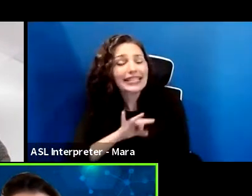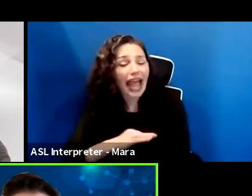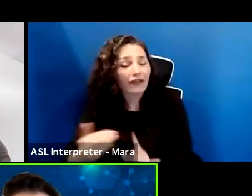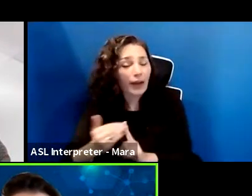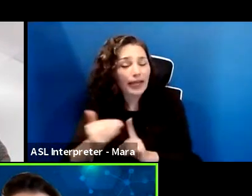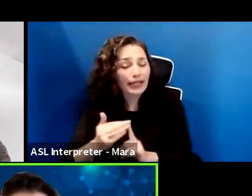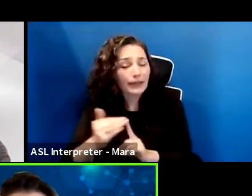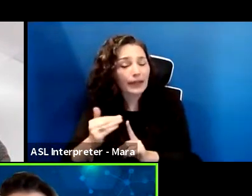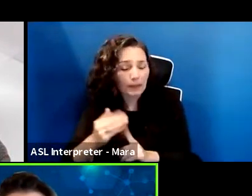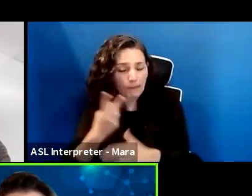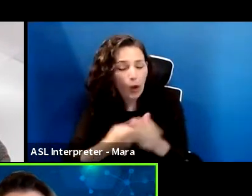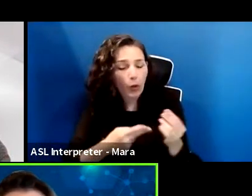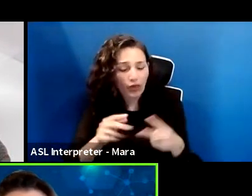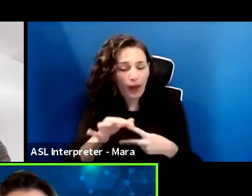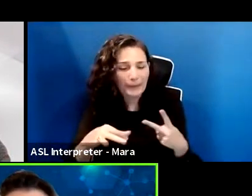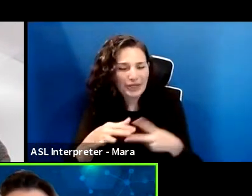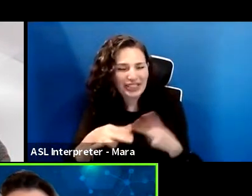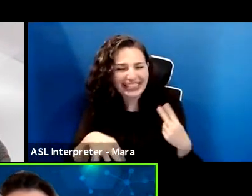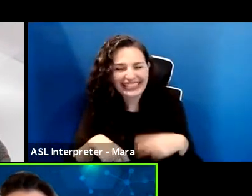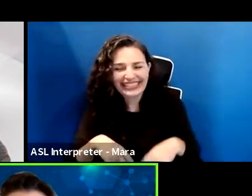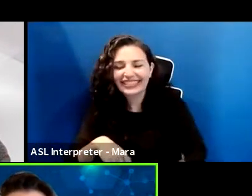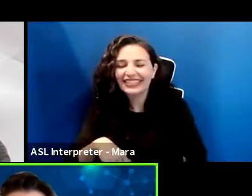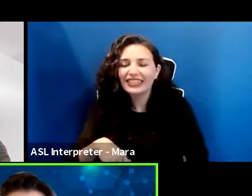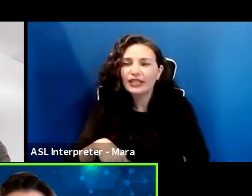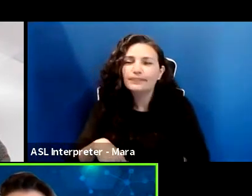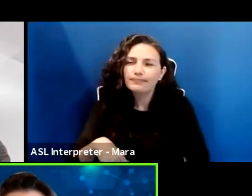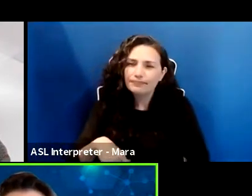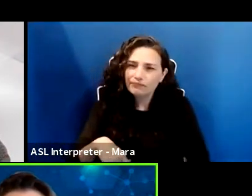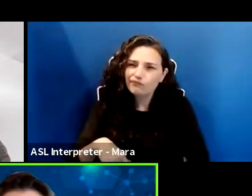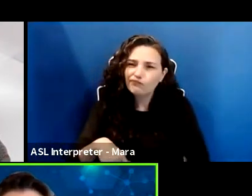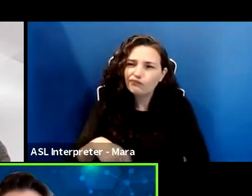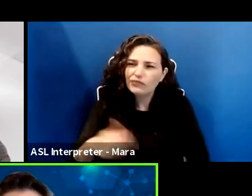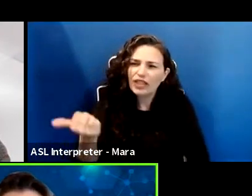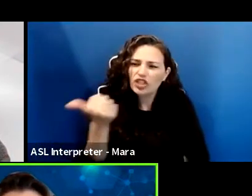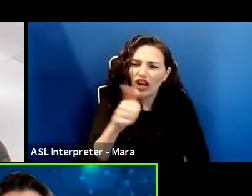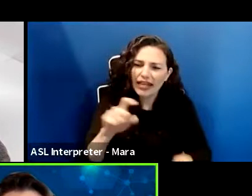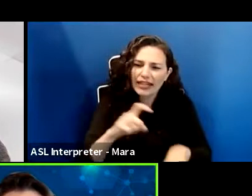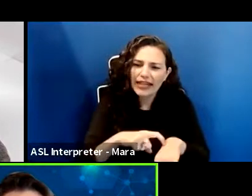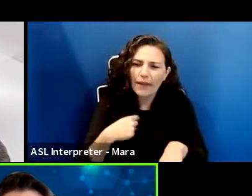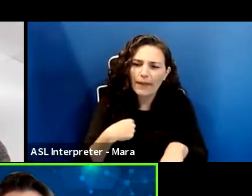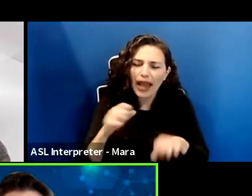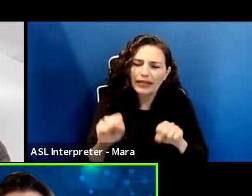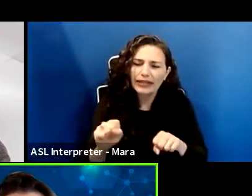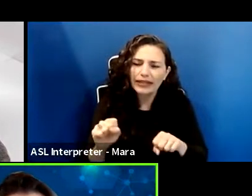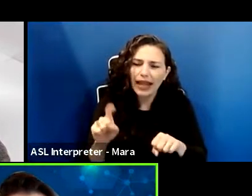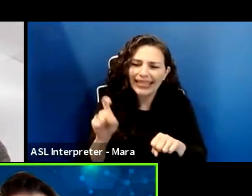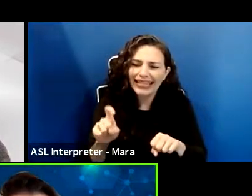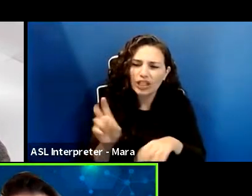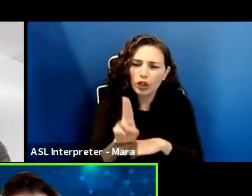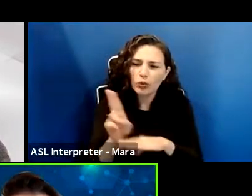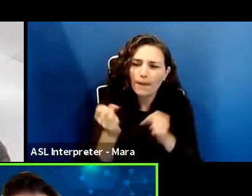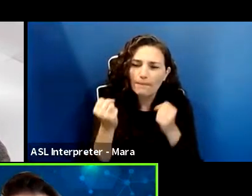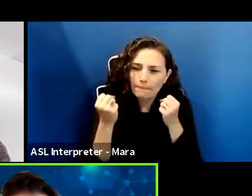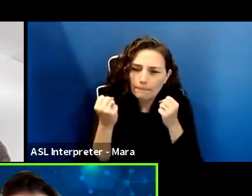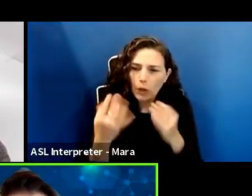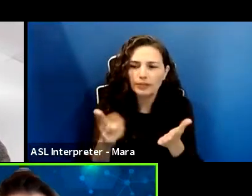Okay, is there ever a time when I need to use multiple contracts on a project I'm shooting?